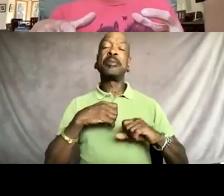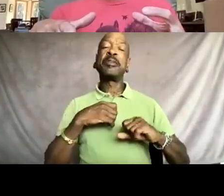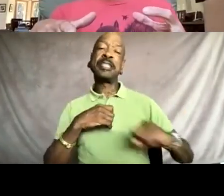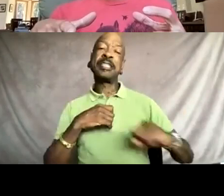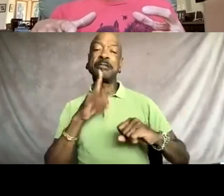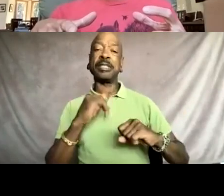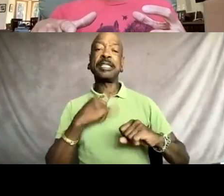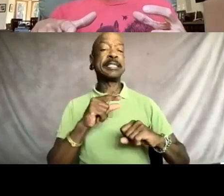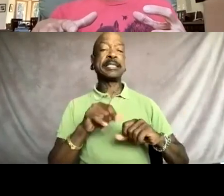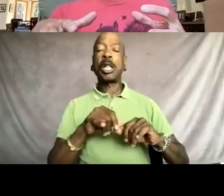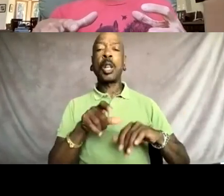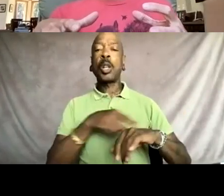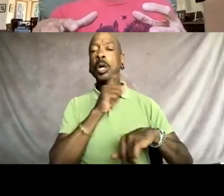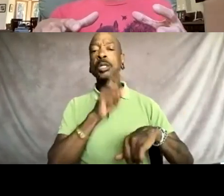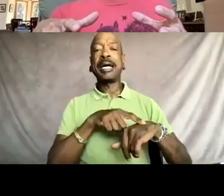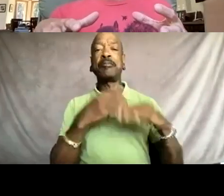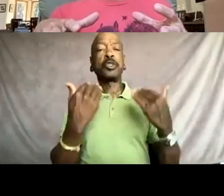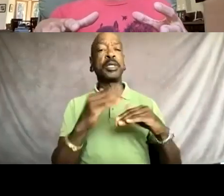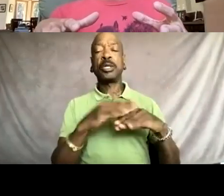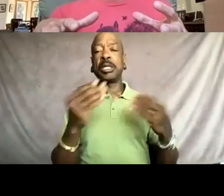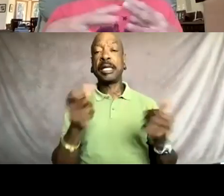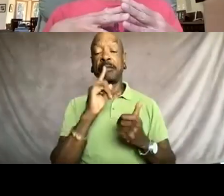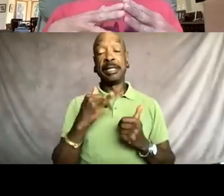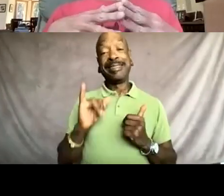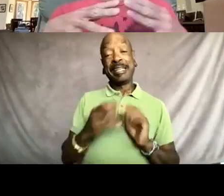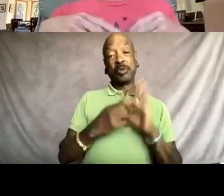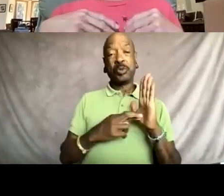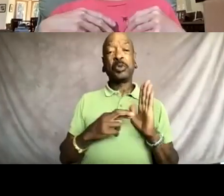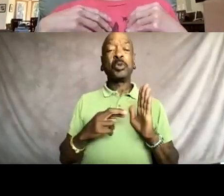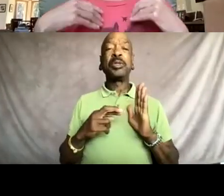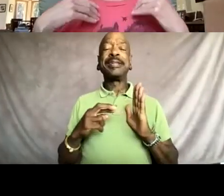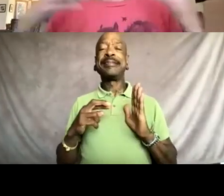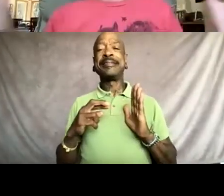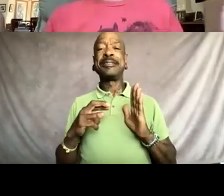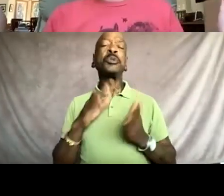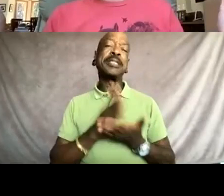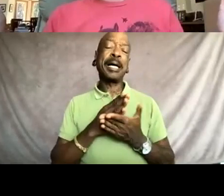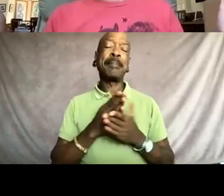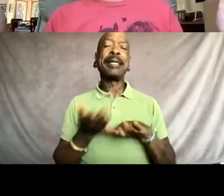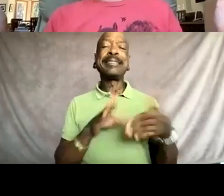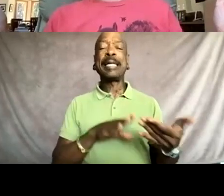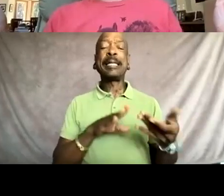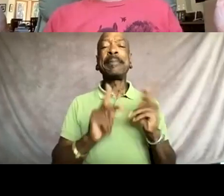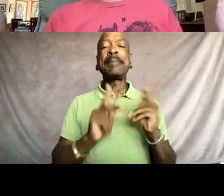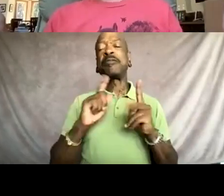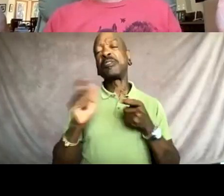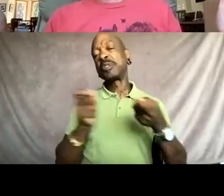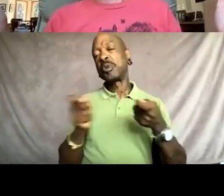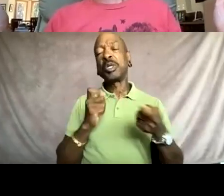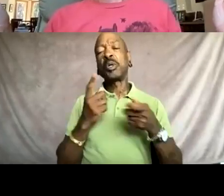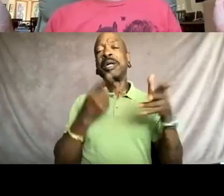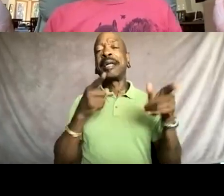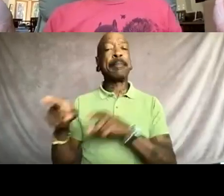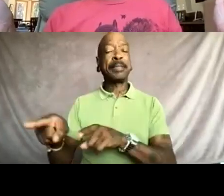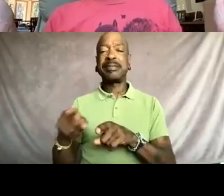land. And it's a rule that was really, it's designed to prevent dead people from just dictating what happens to the land after they're dead.